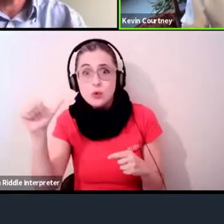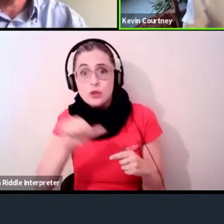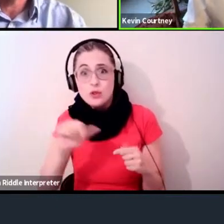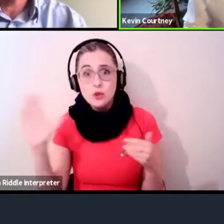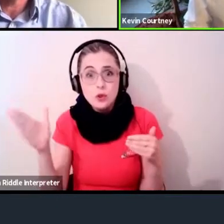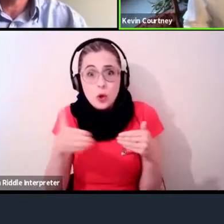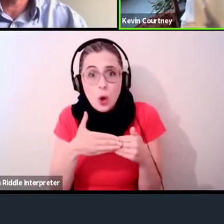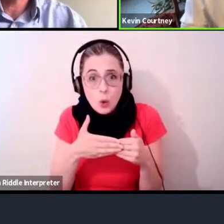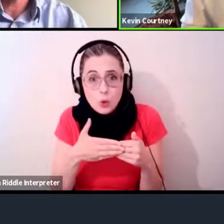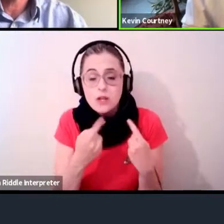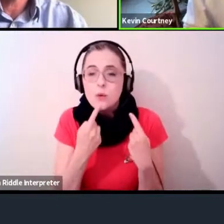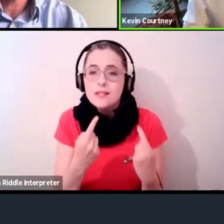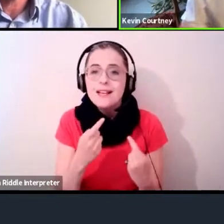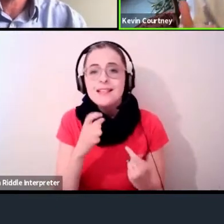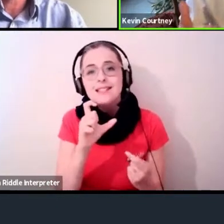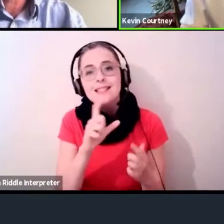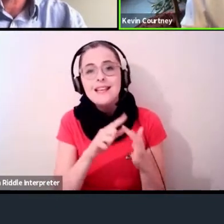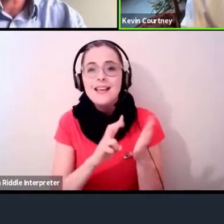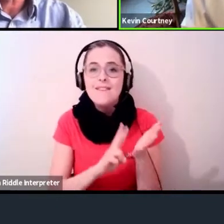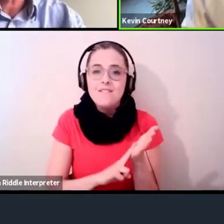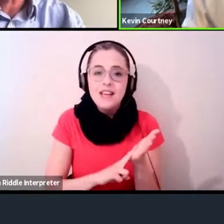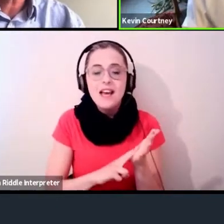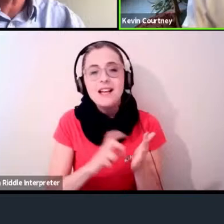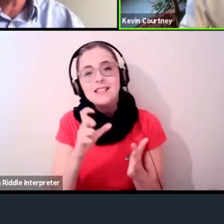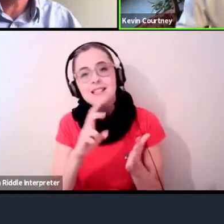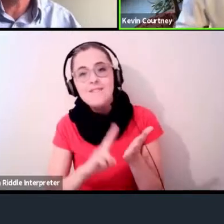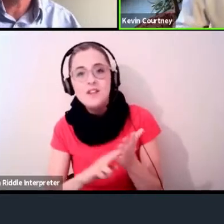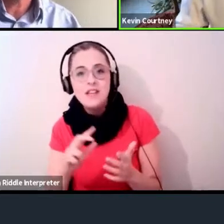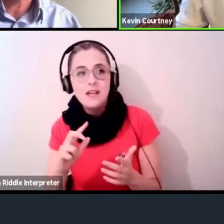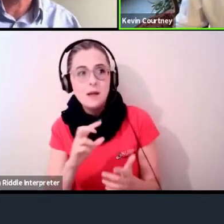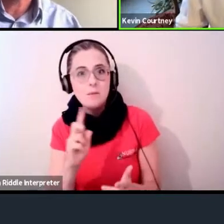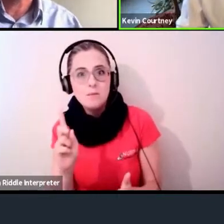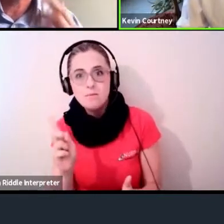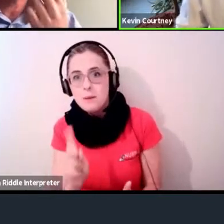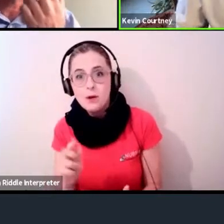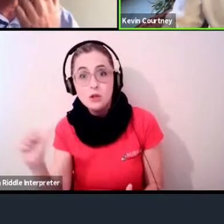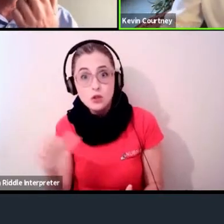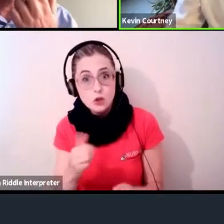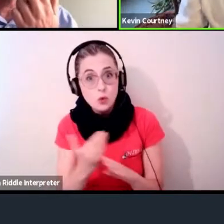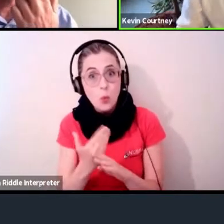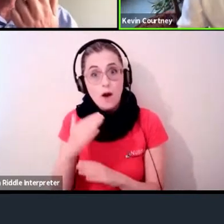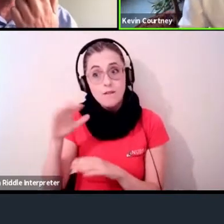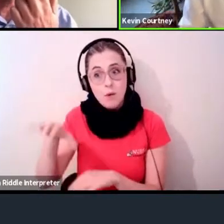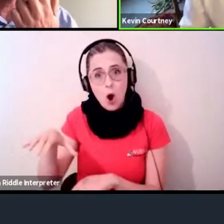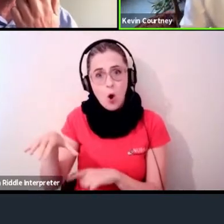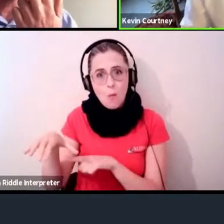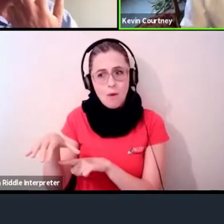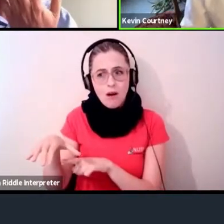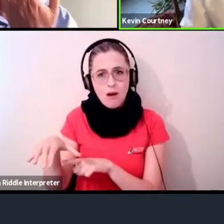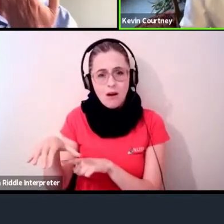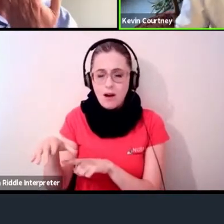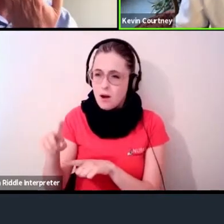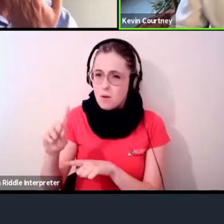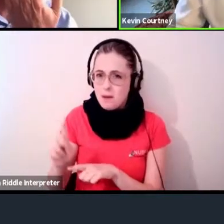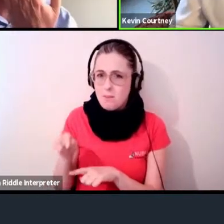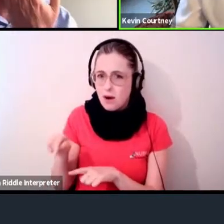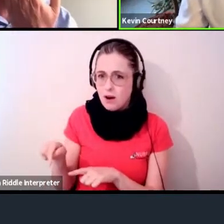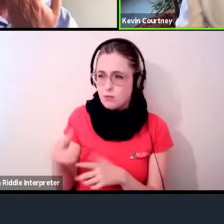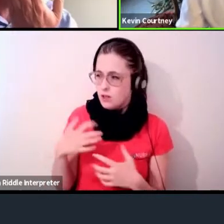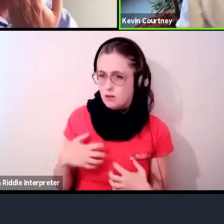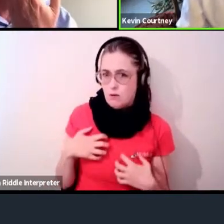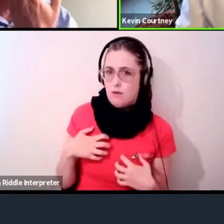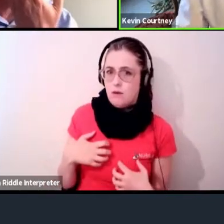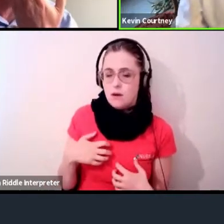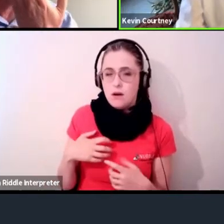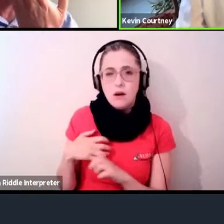that CEV and CV people should work from home, that was a very big statement. That video was seen more than 1